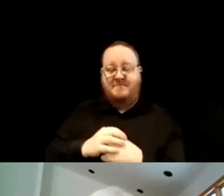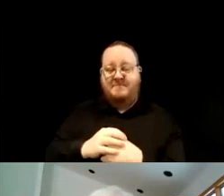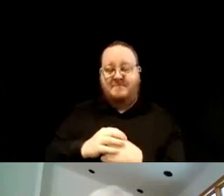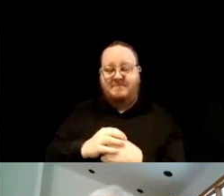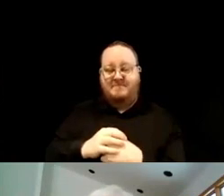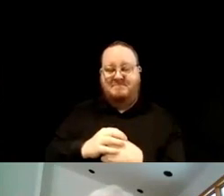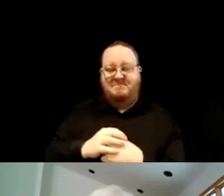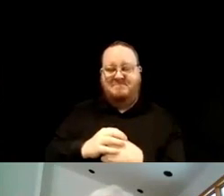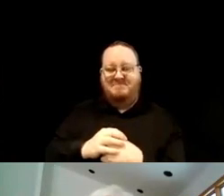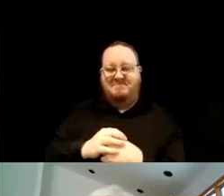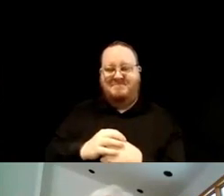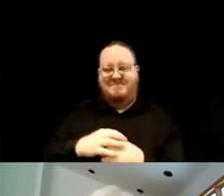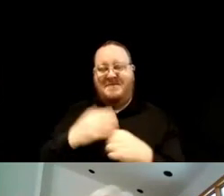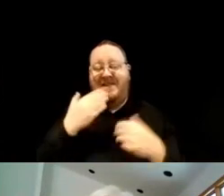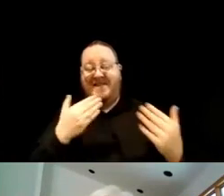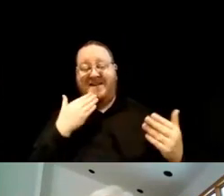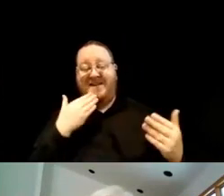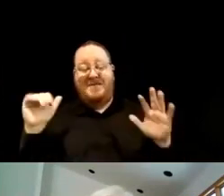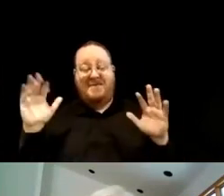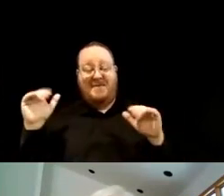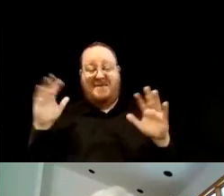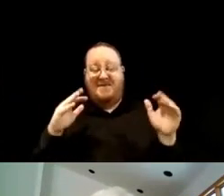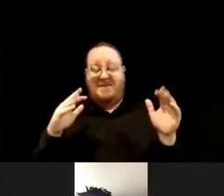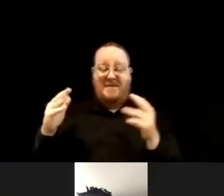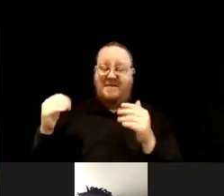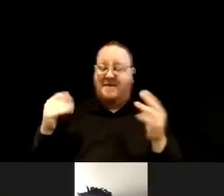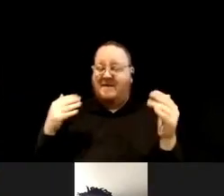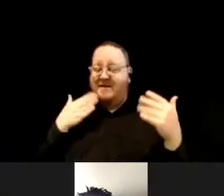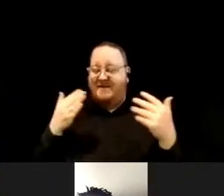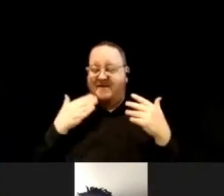Thanks, everybody. Thanks, Susan. Thanks, Michael.